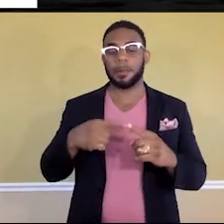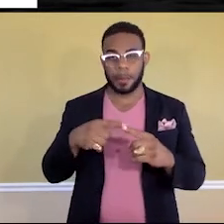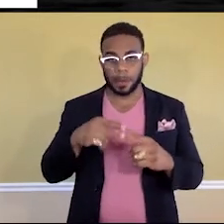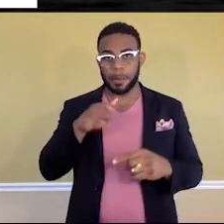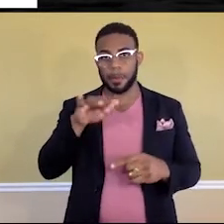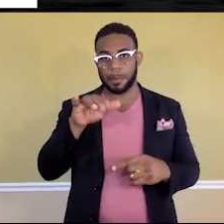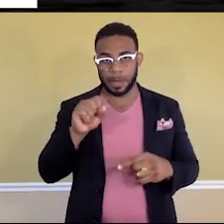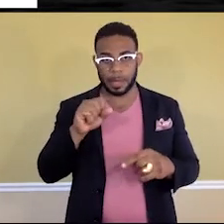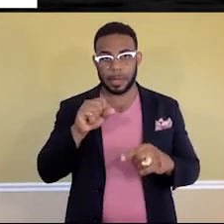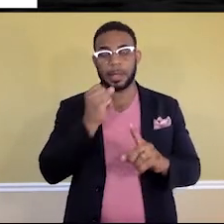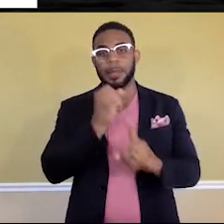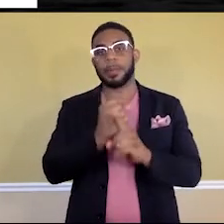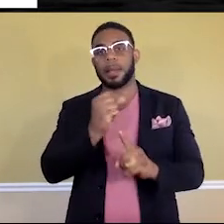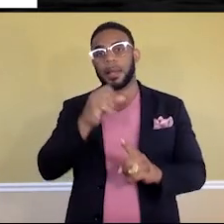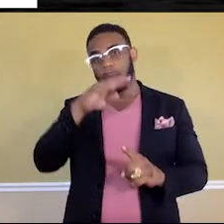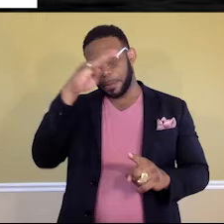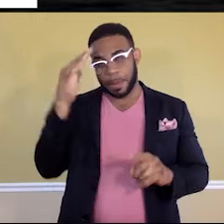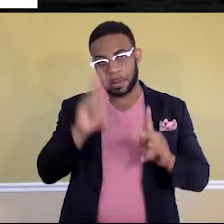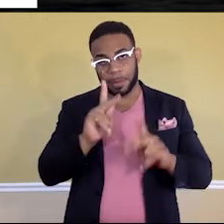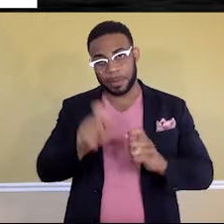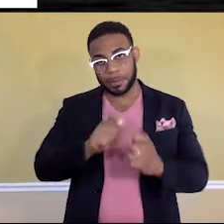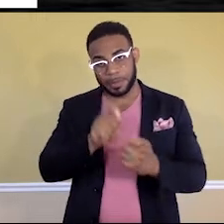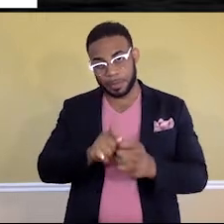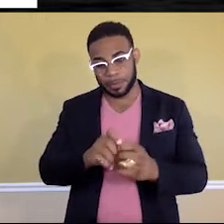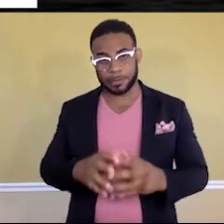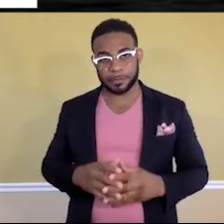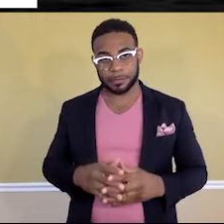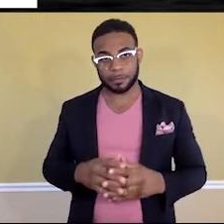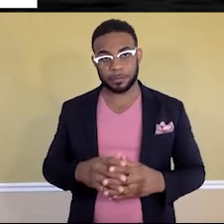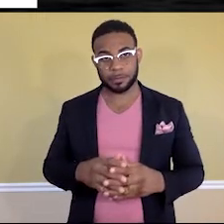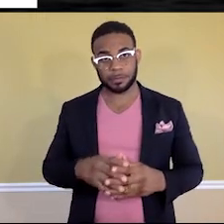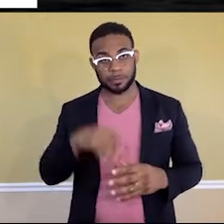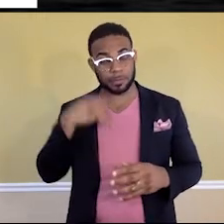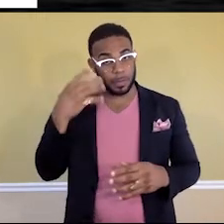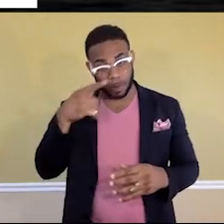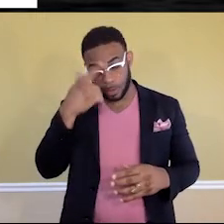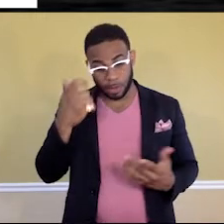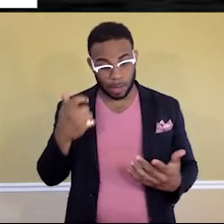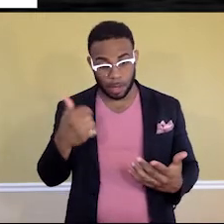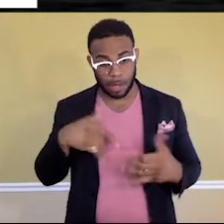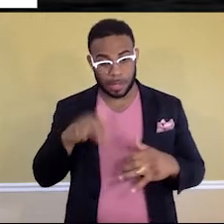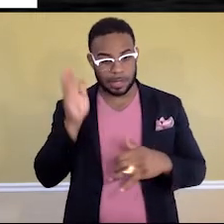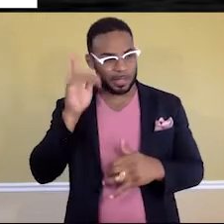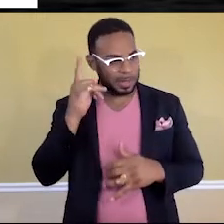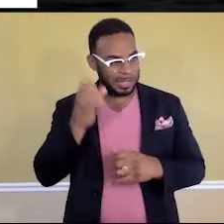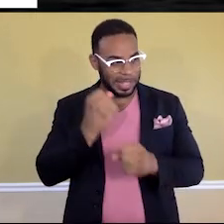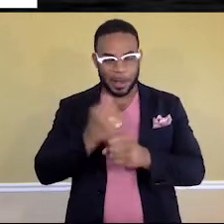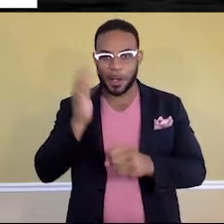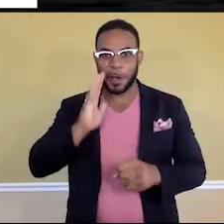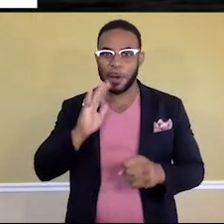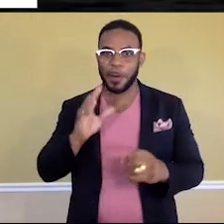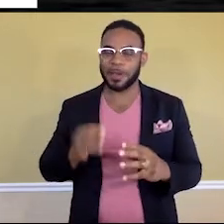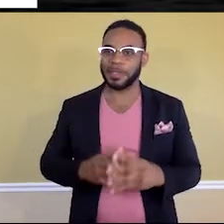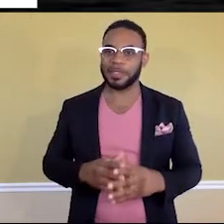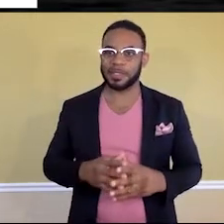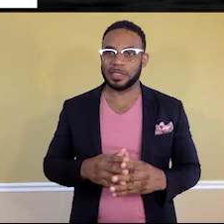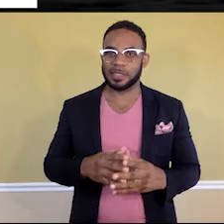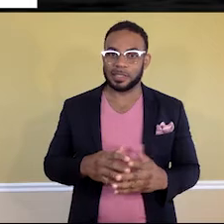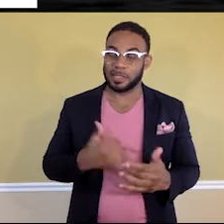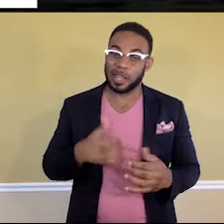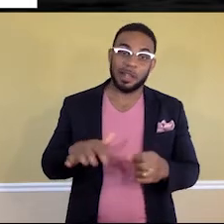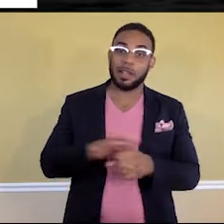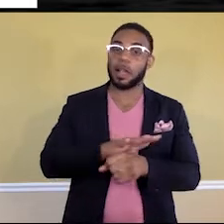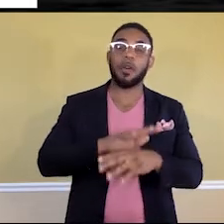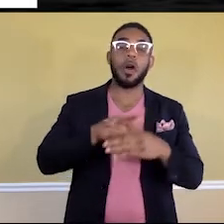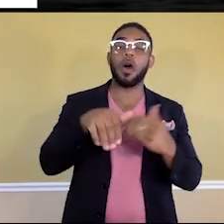about bias impacting Black people specifically. And it's crazy because I did this talk a year ago and I was